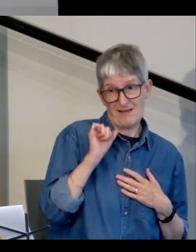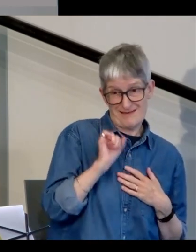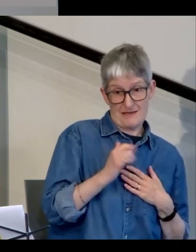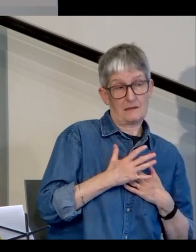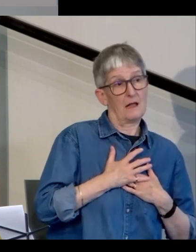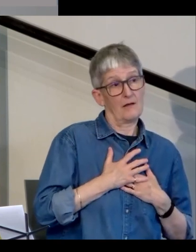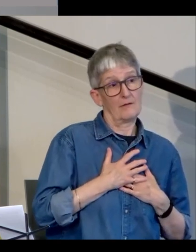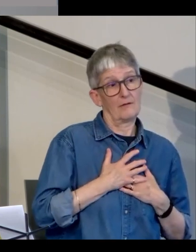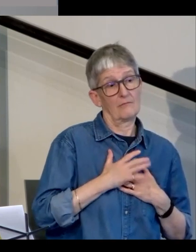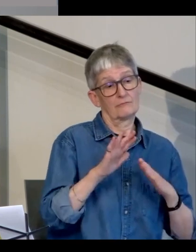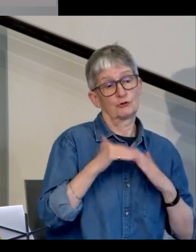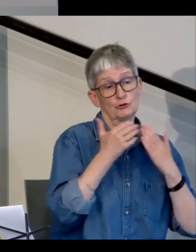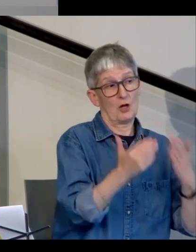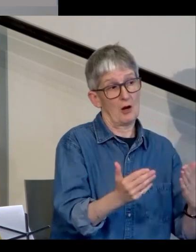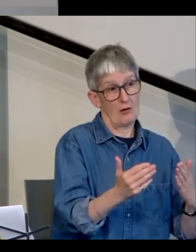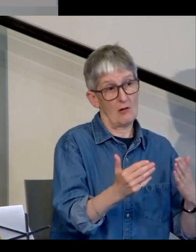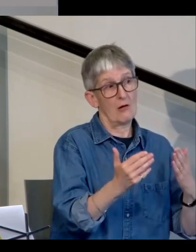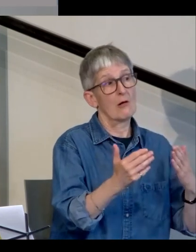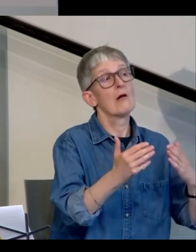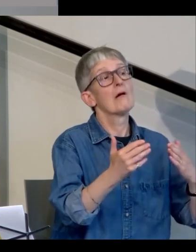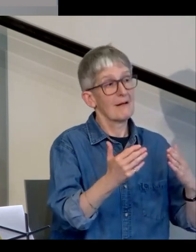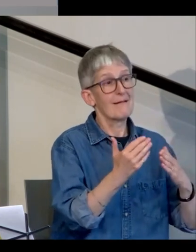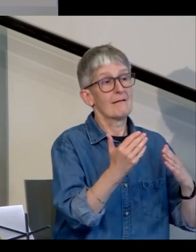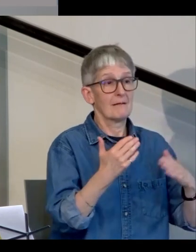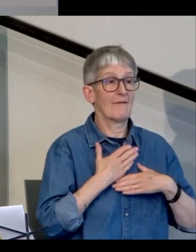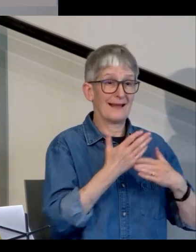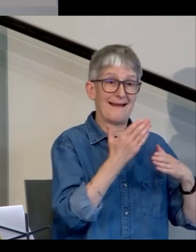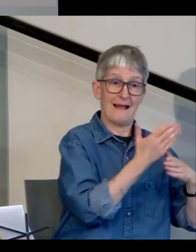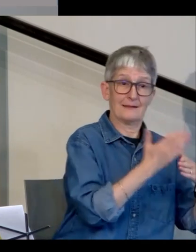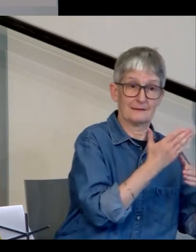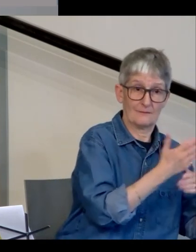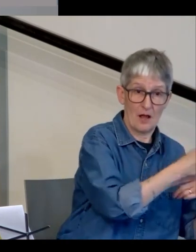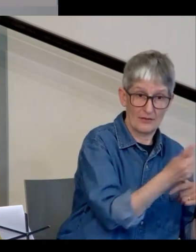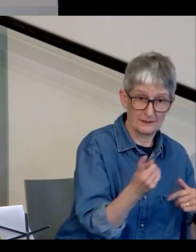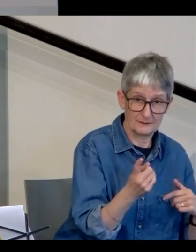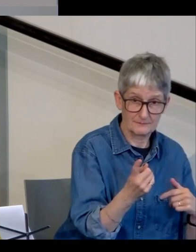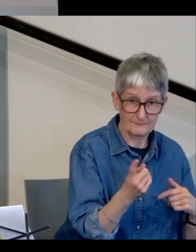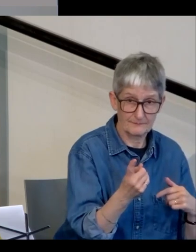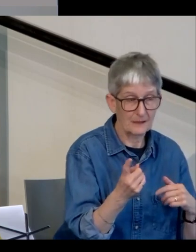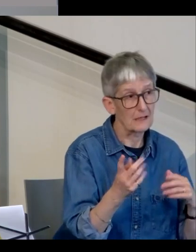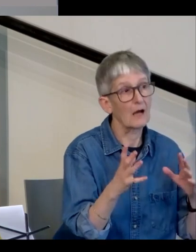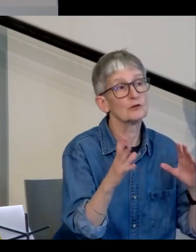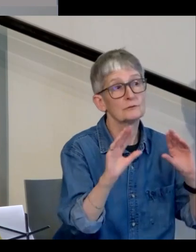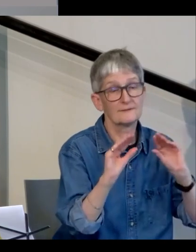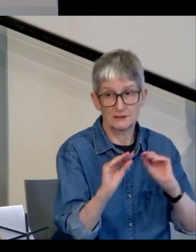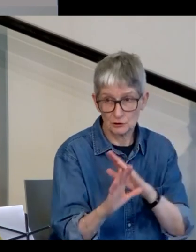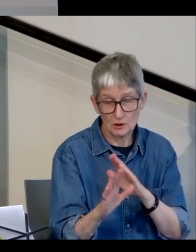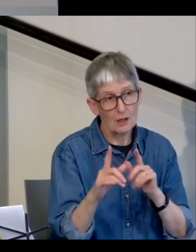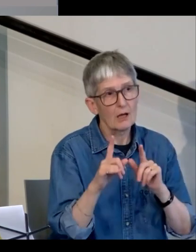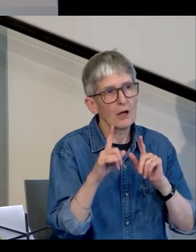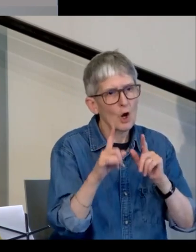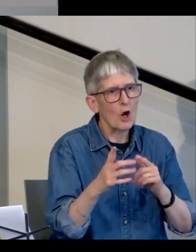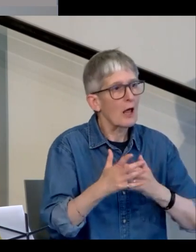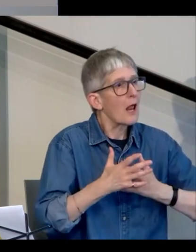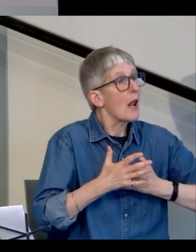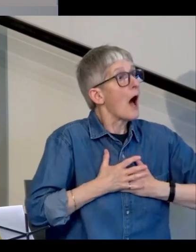will demonstrate itself in loving acts. So to conclude, God